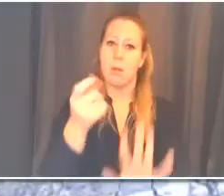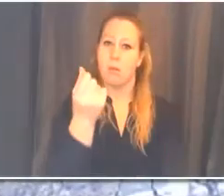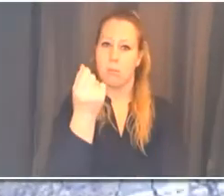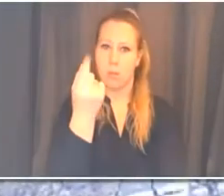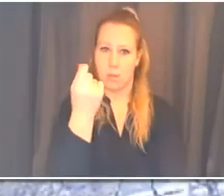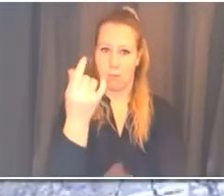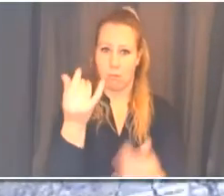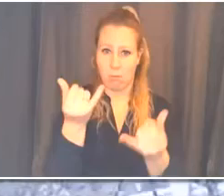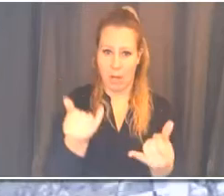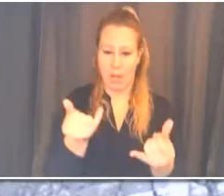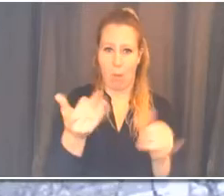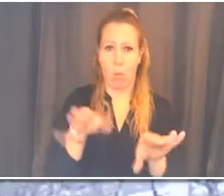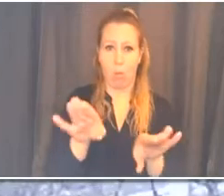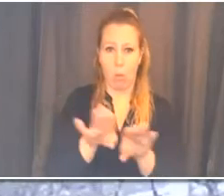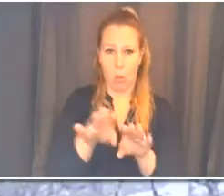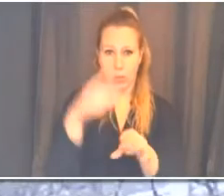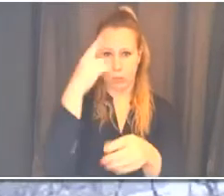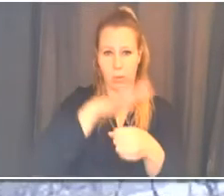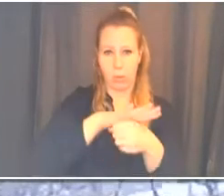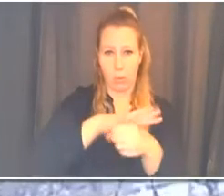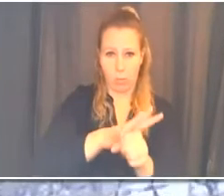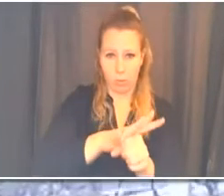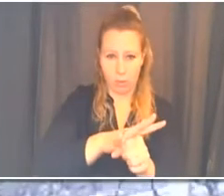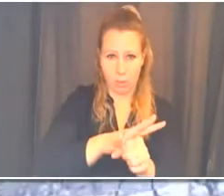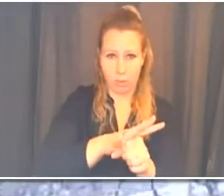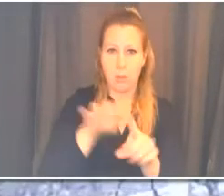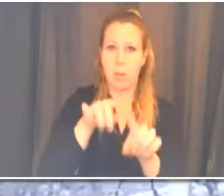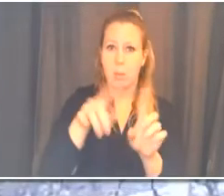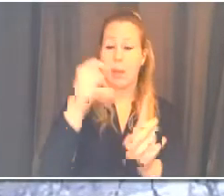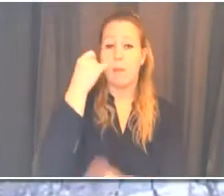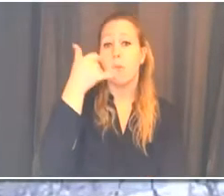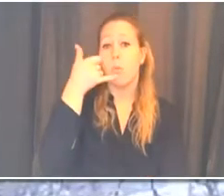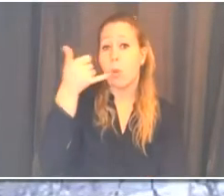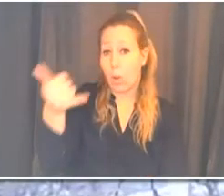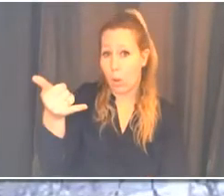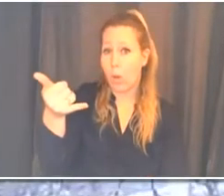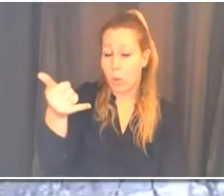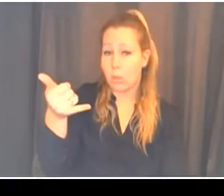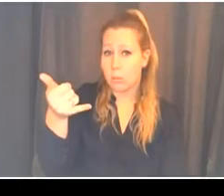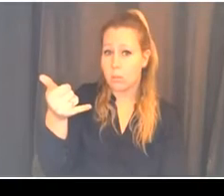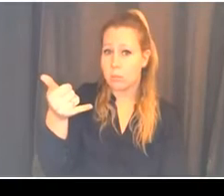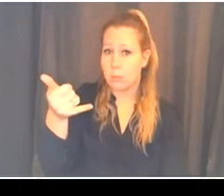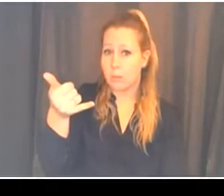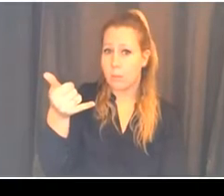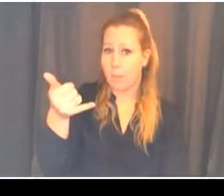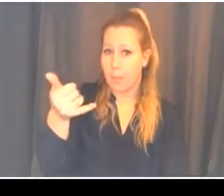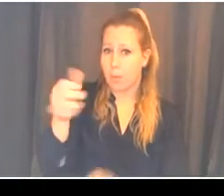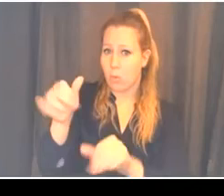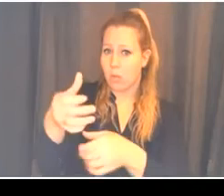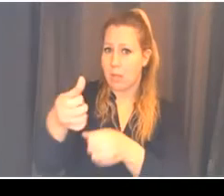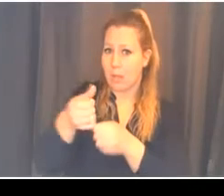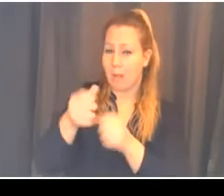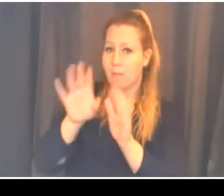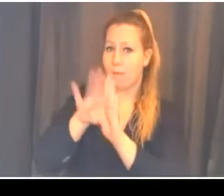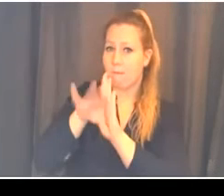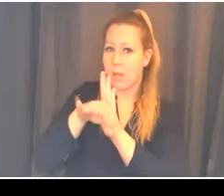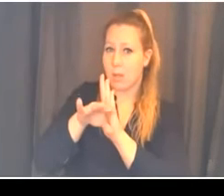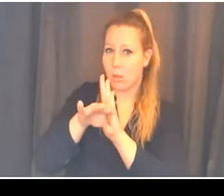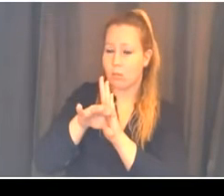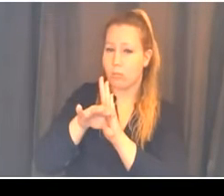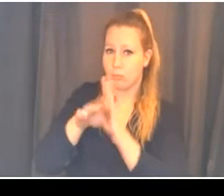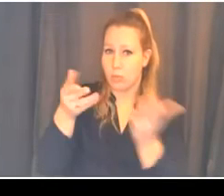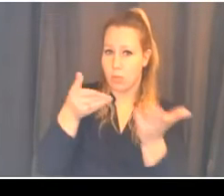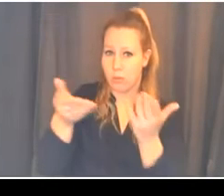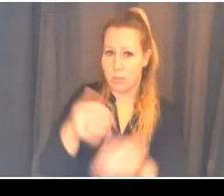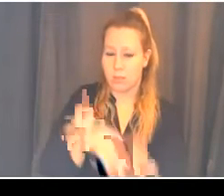0 to800 for the Manhattan Family Justice Center I'm gonna go now to council member